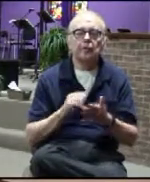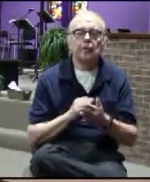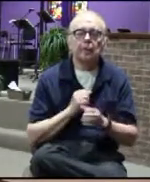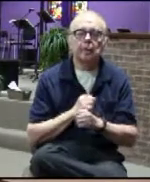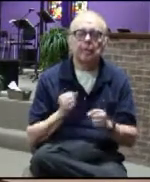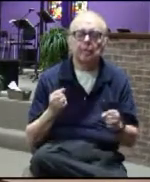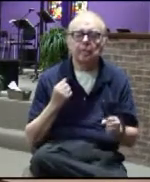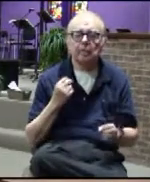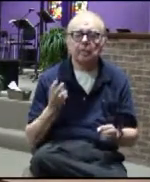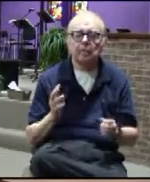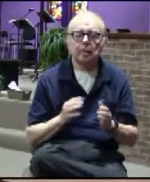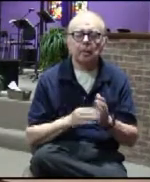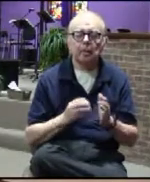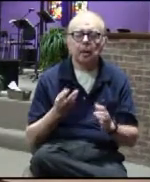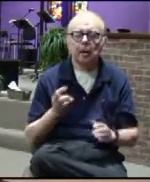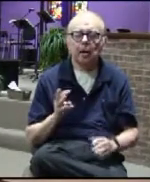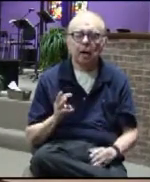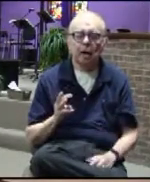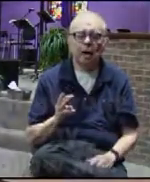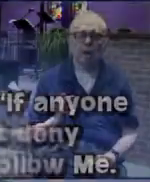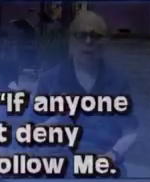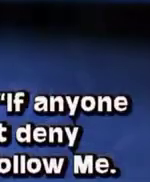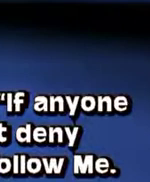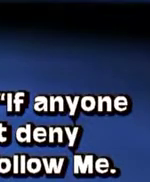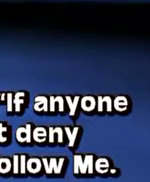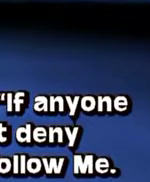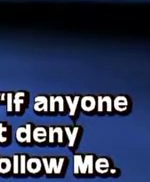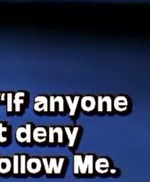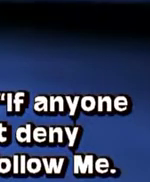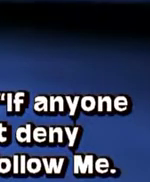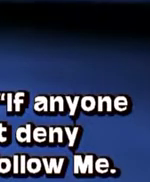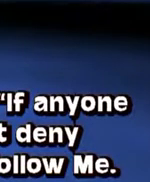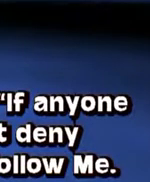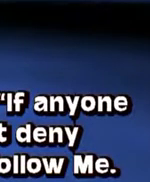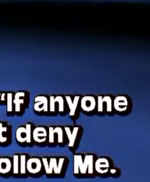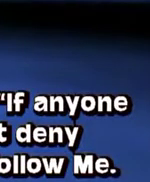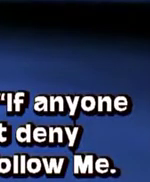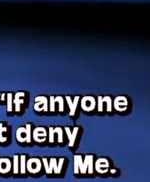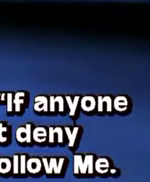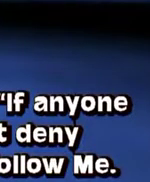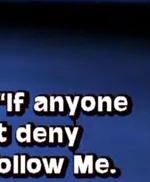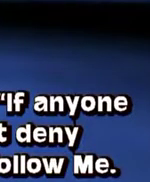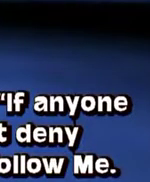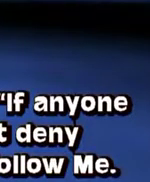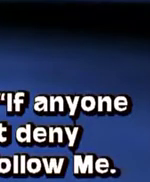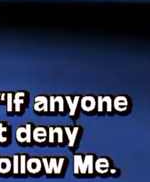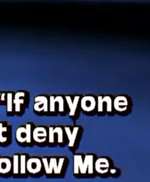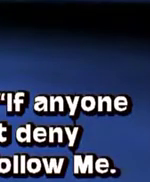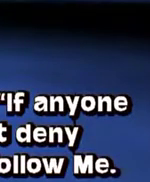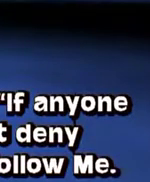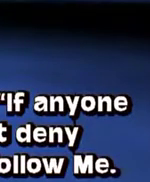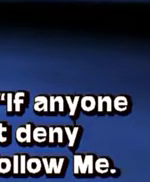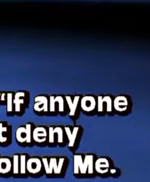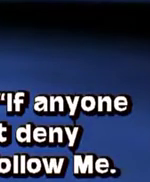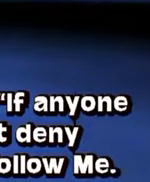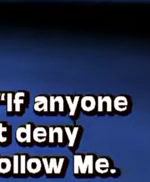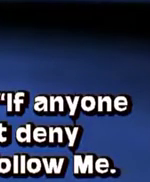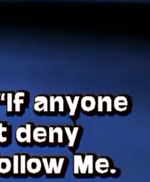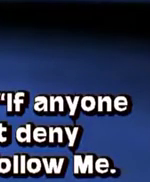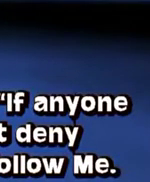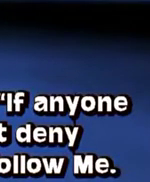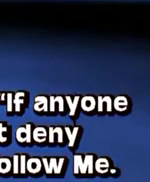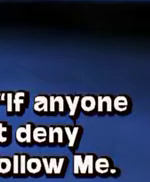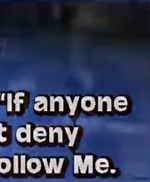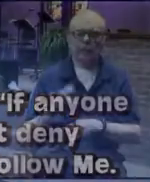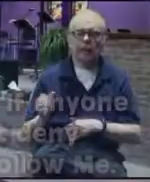you see Matthew 16 24 says whoever wants to be my disciple must deny themselves and to take up